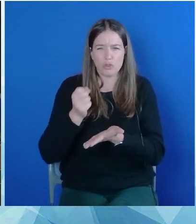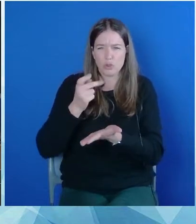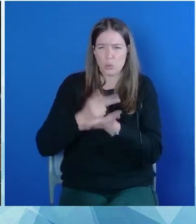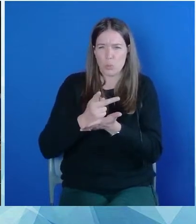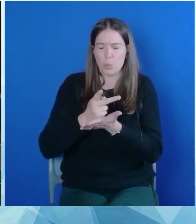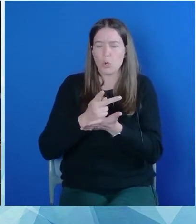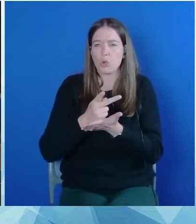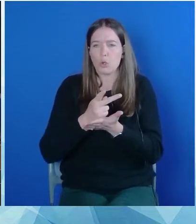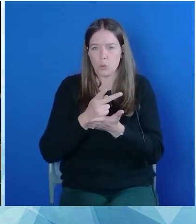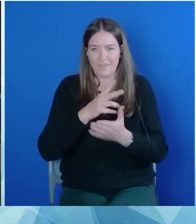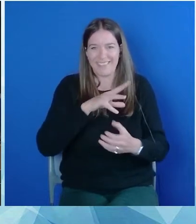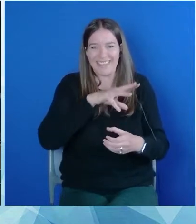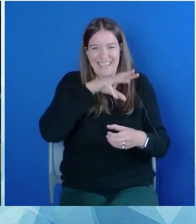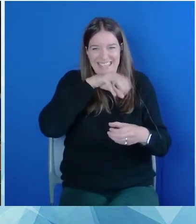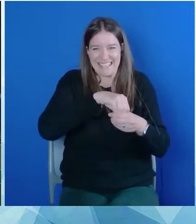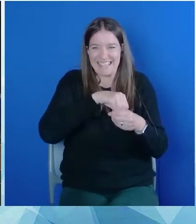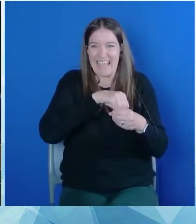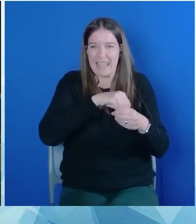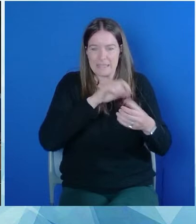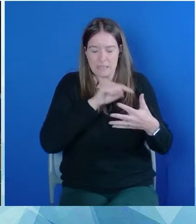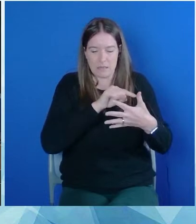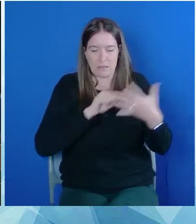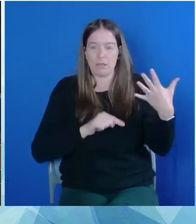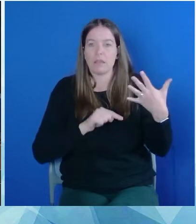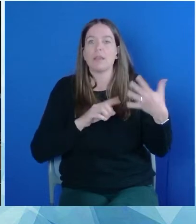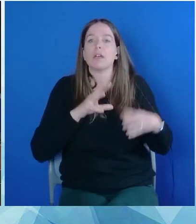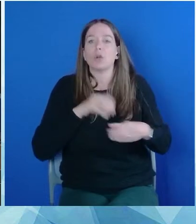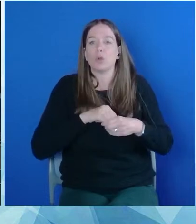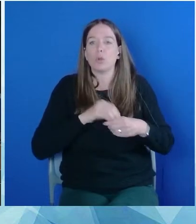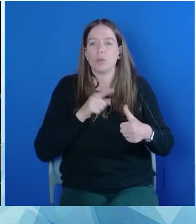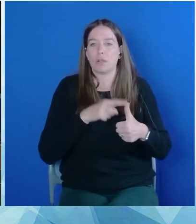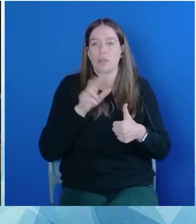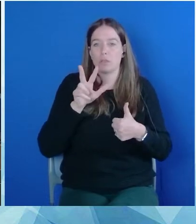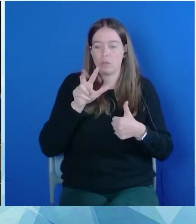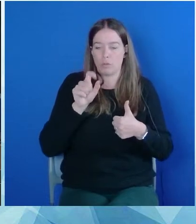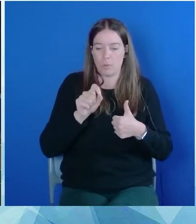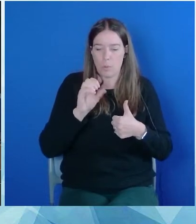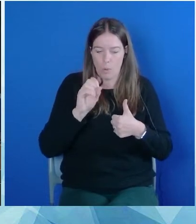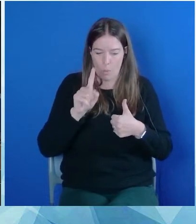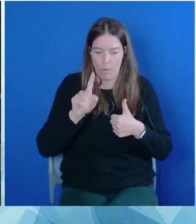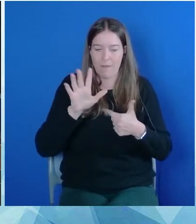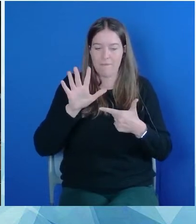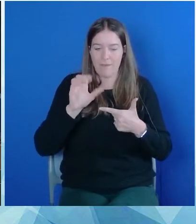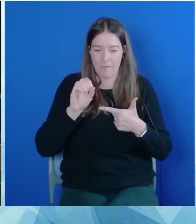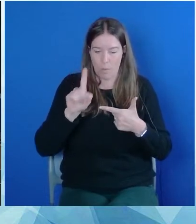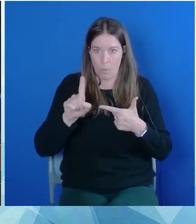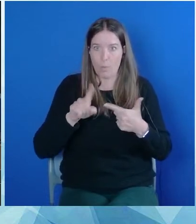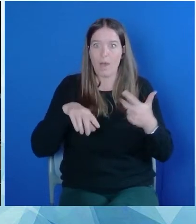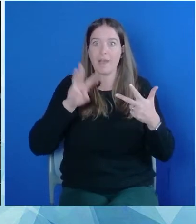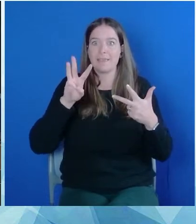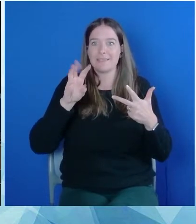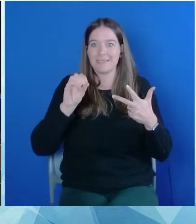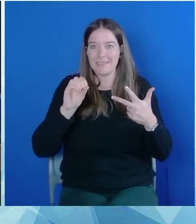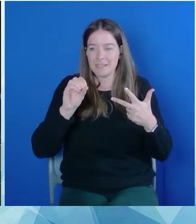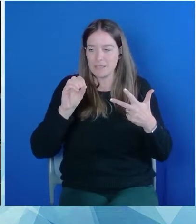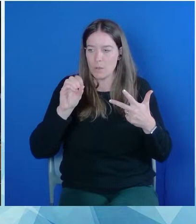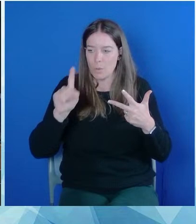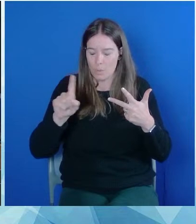agenda item, including 3.01, 5.01, 6.01,